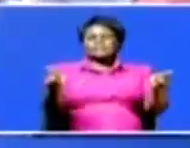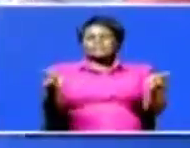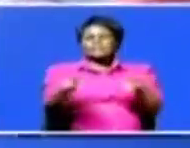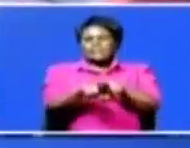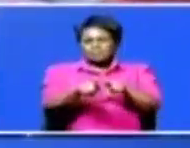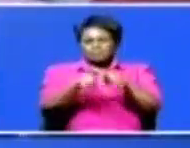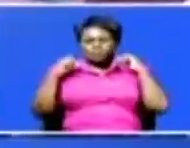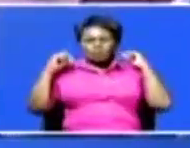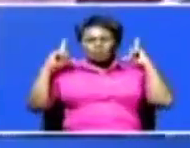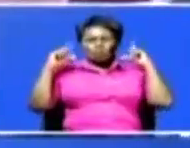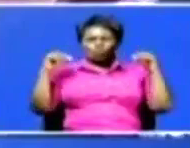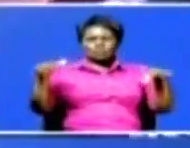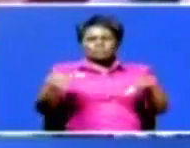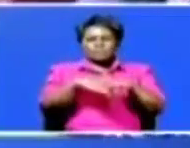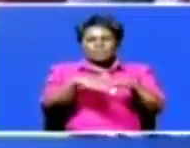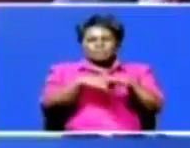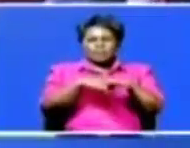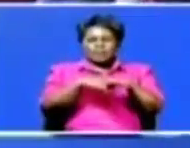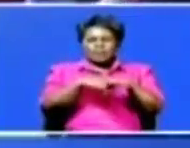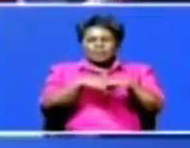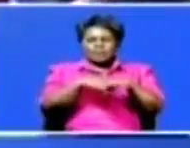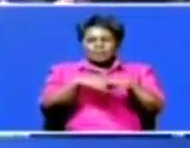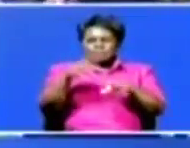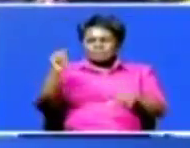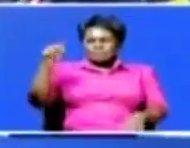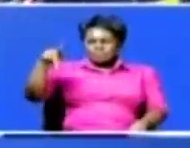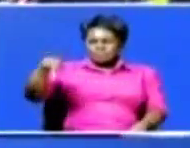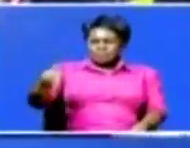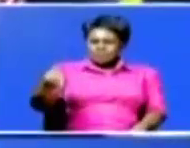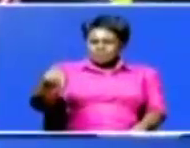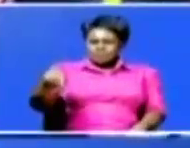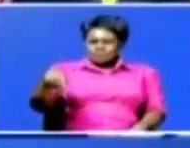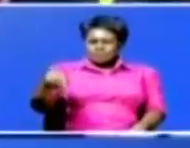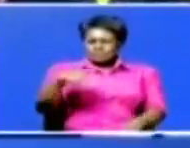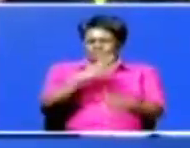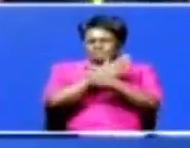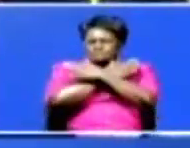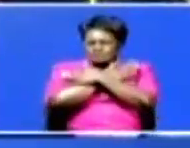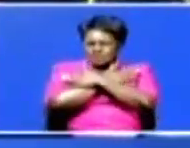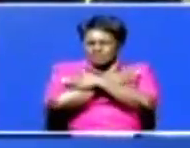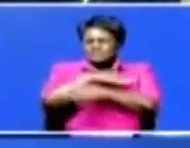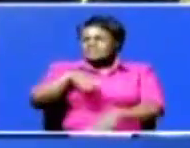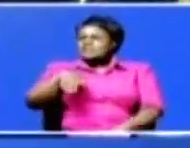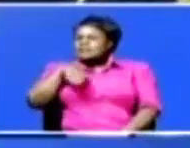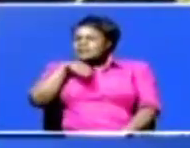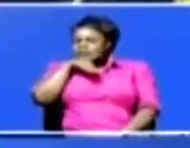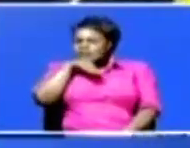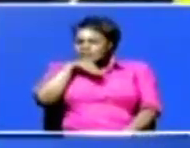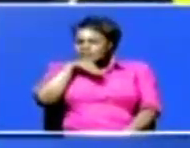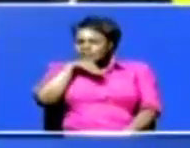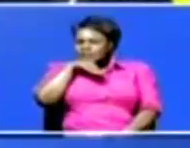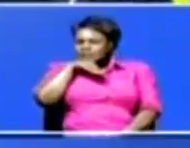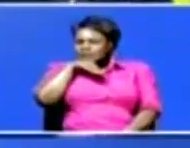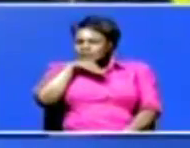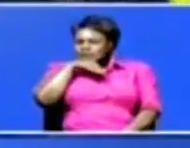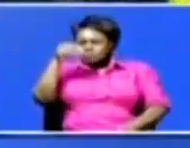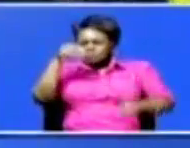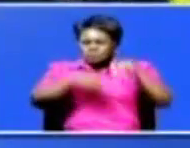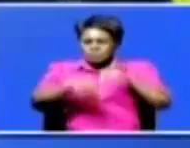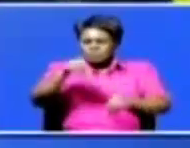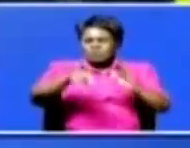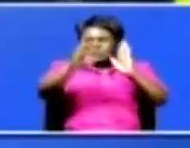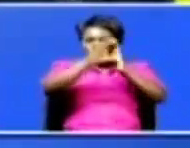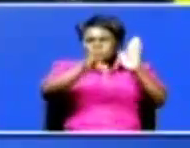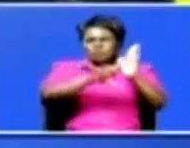Nonetheless, host member of parliament George Aladwa, a close ally of ODM leader Raila Odinga, dropped a referendum